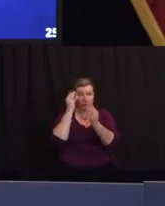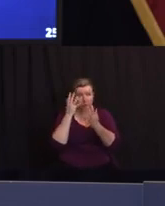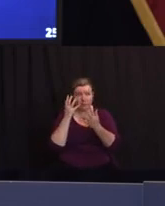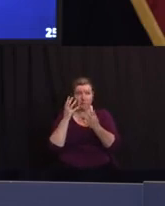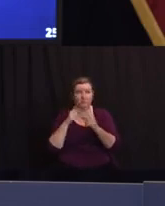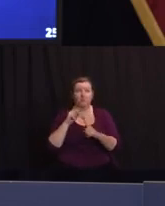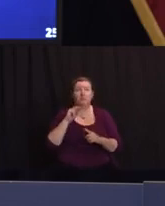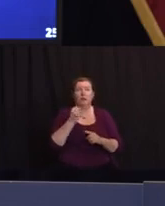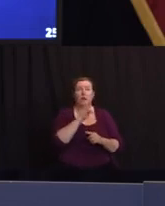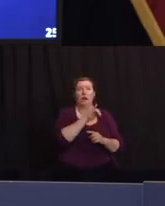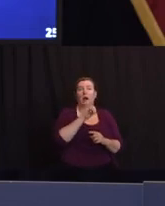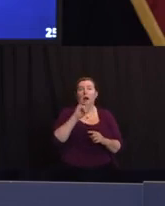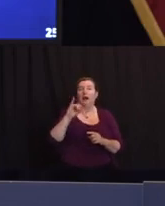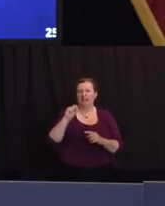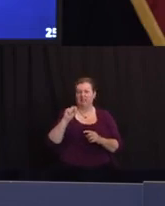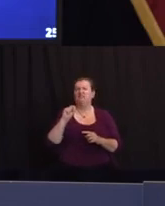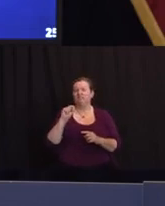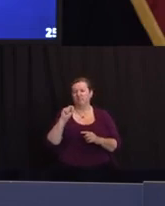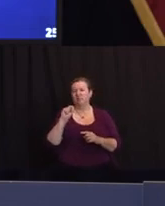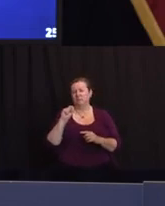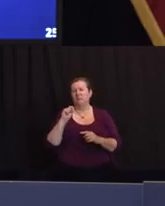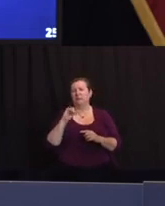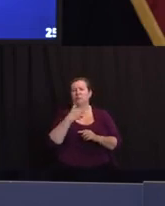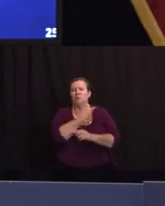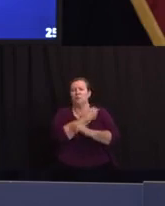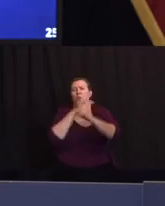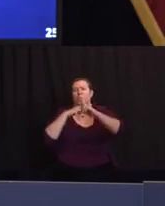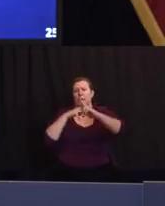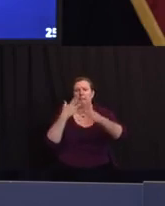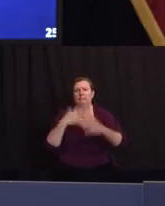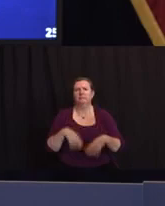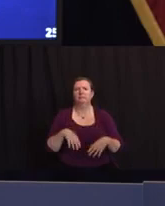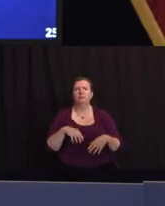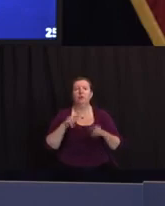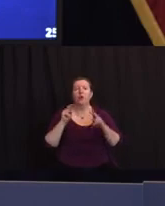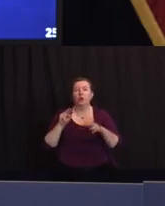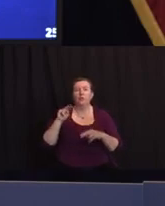information system, individuals can visit